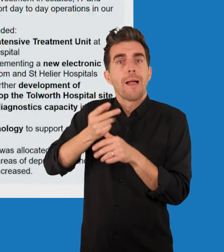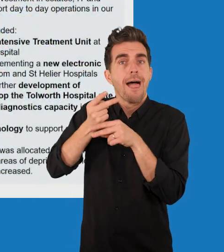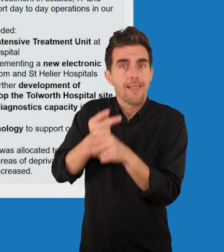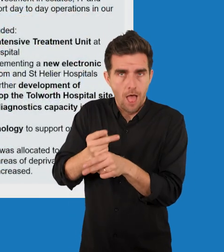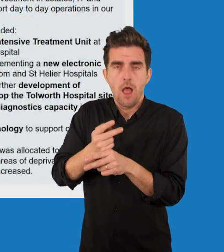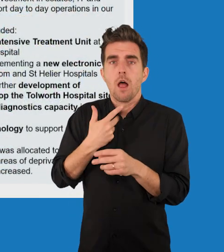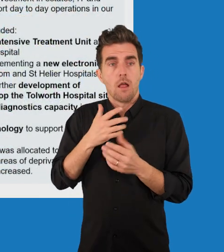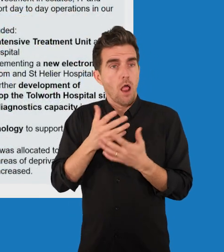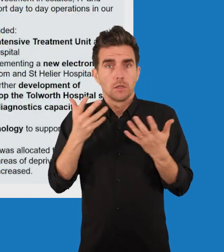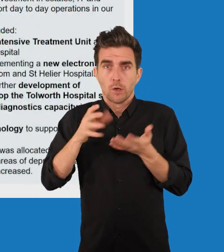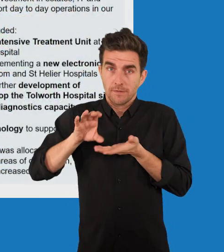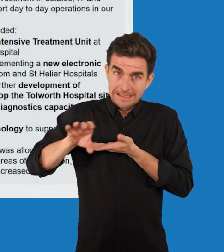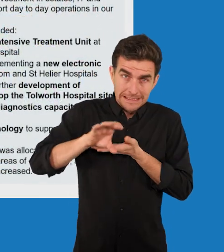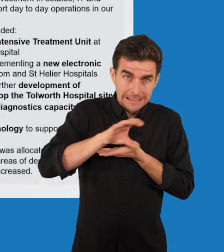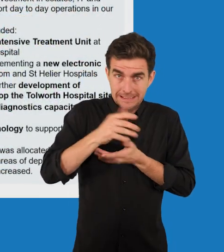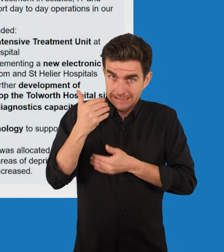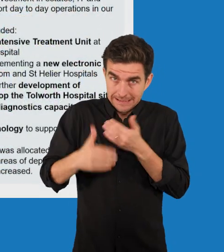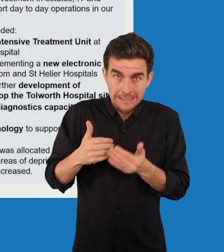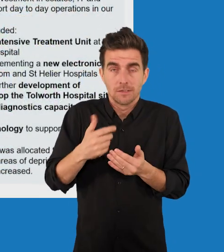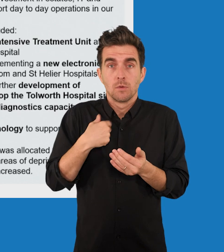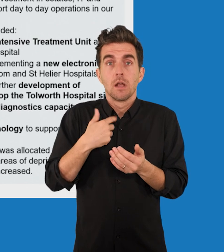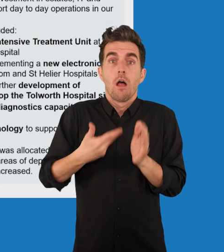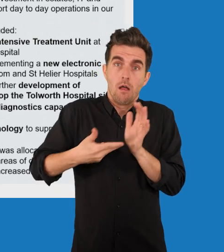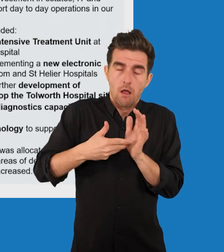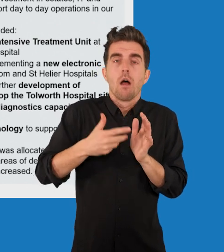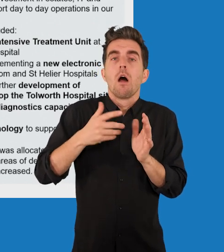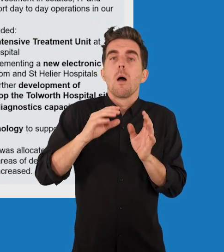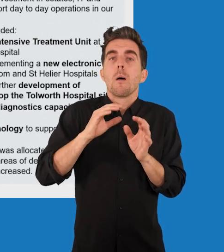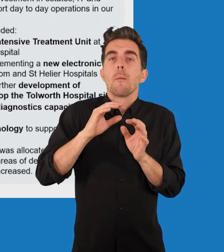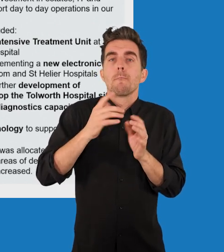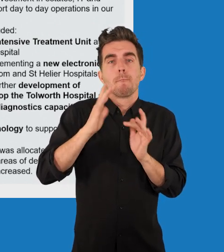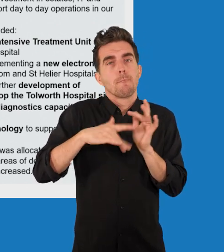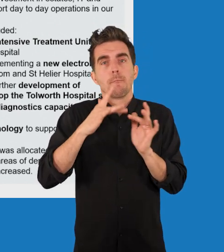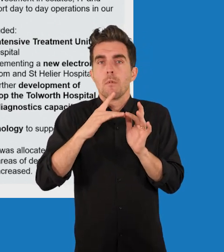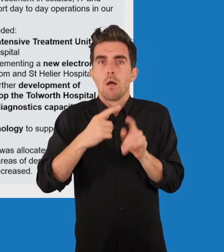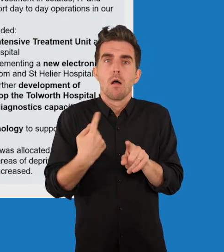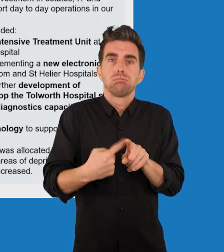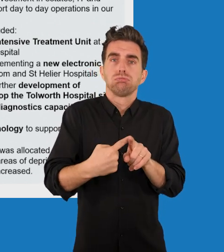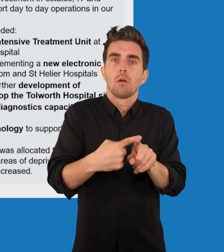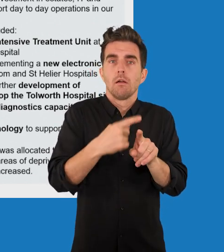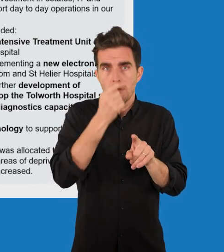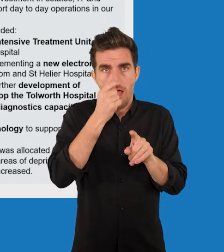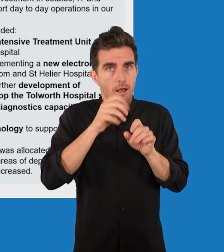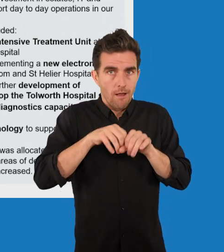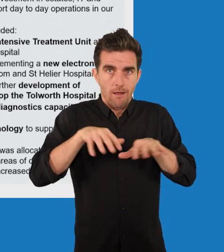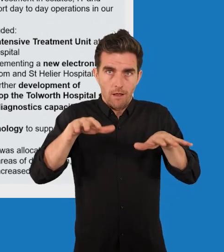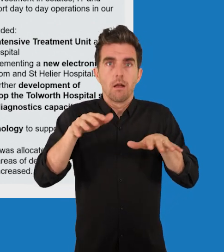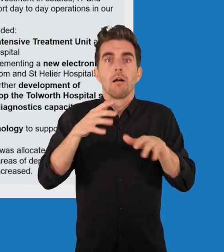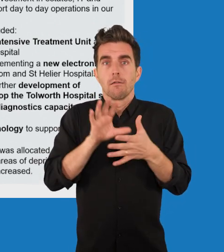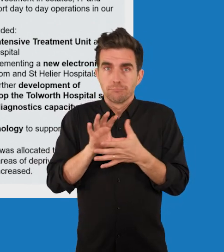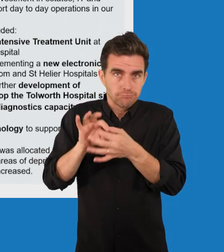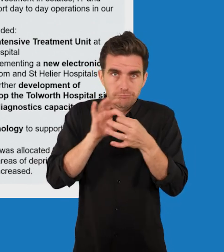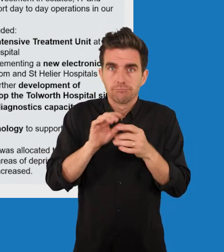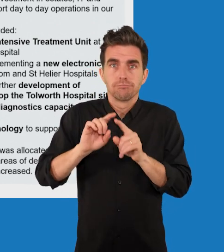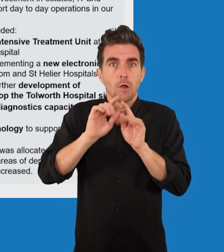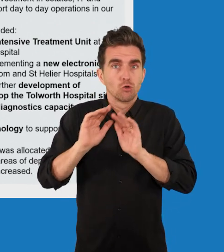put together a lot of investment into the infrastructure so we can start to roll out super fast broadband as we go forwards. So that will help and